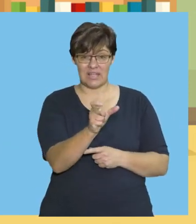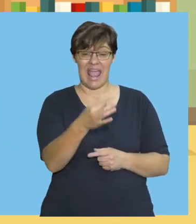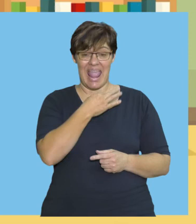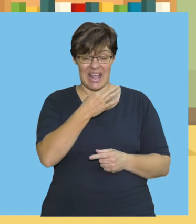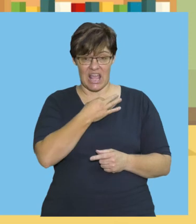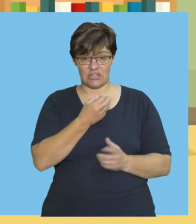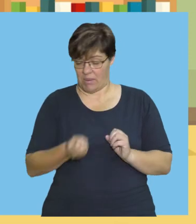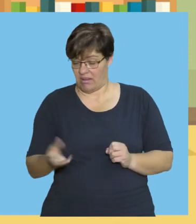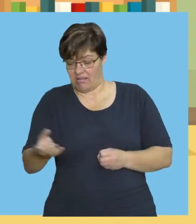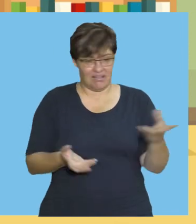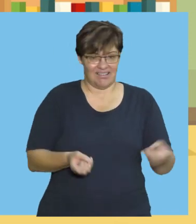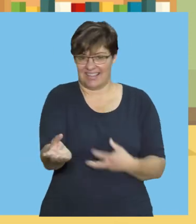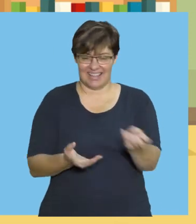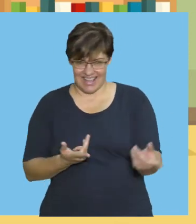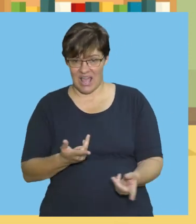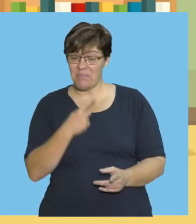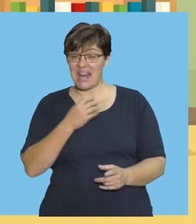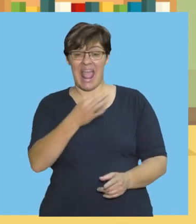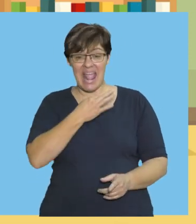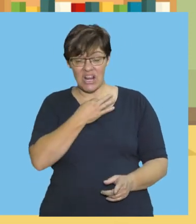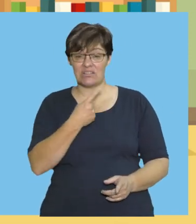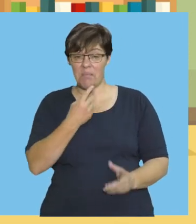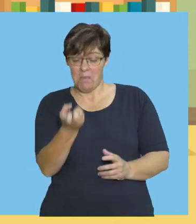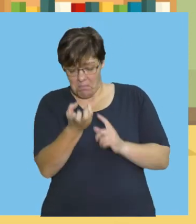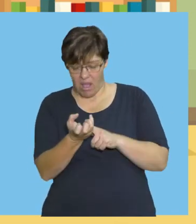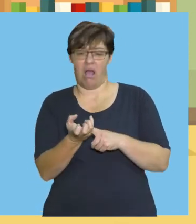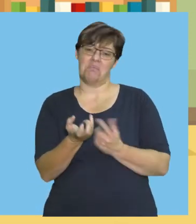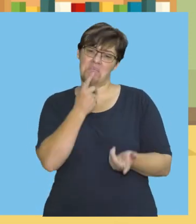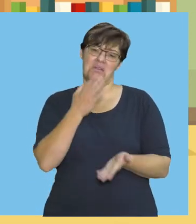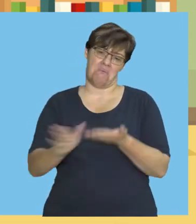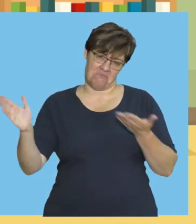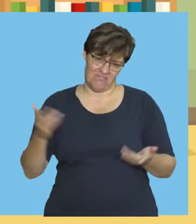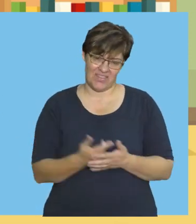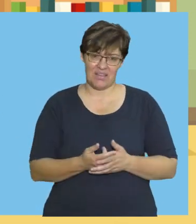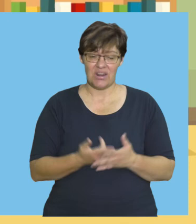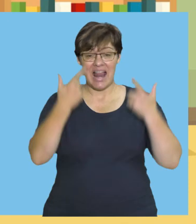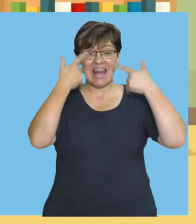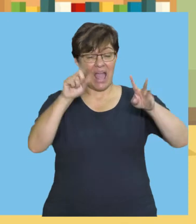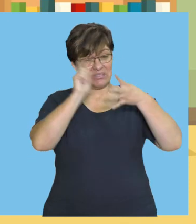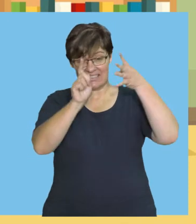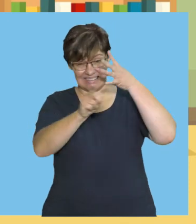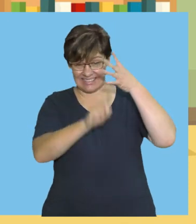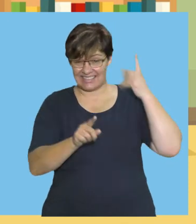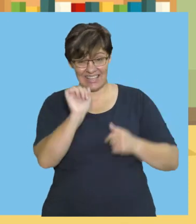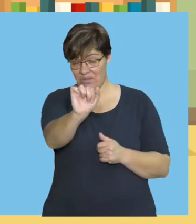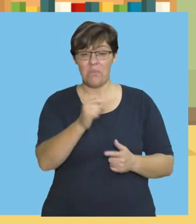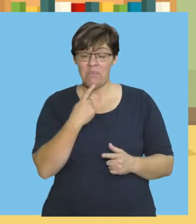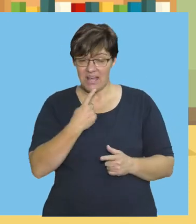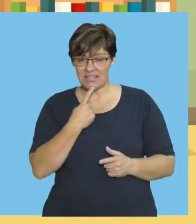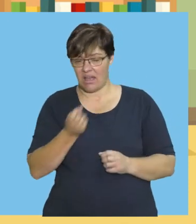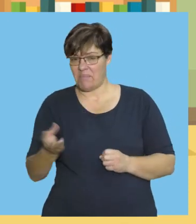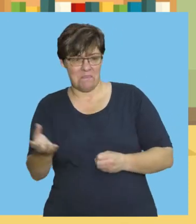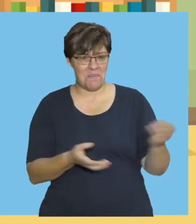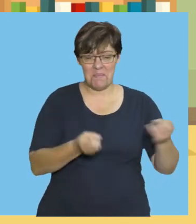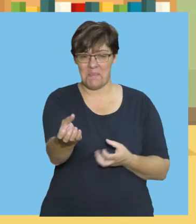English, because then you will be out. I will call out all our official languages, and you must pass the ball around